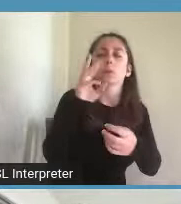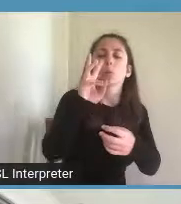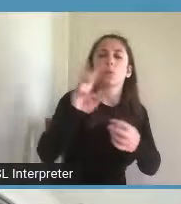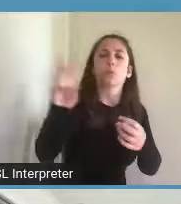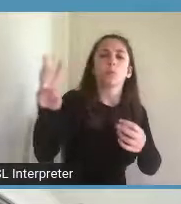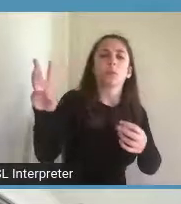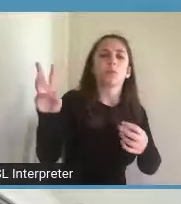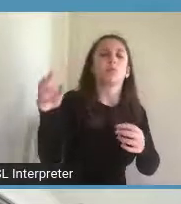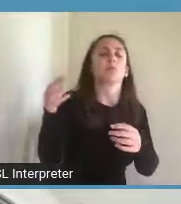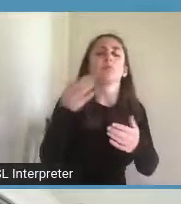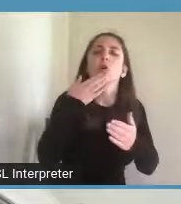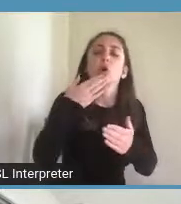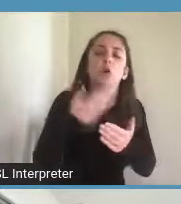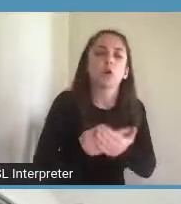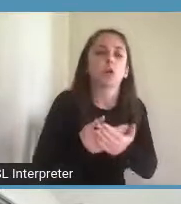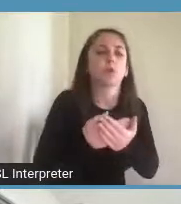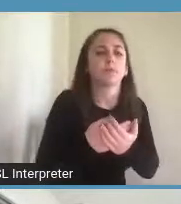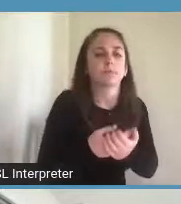on Google.